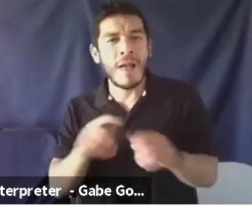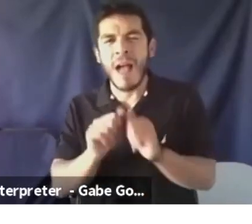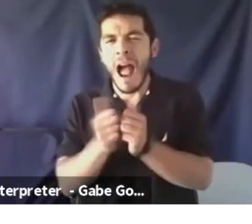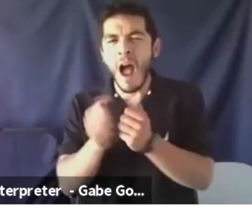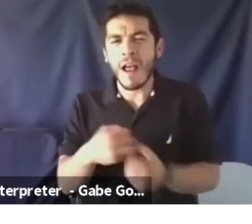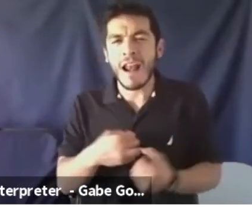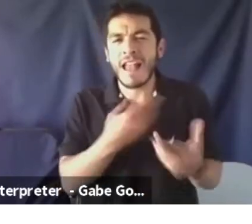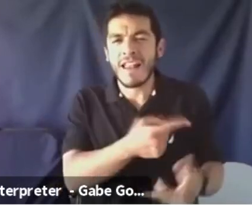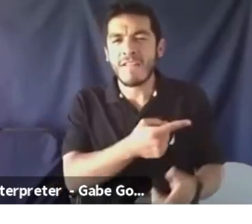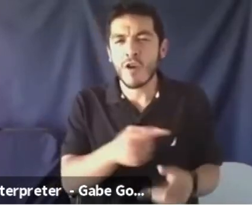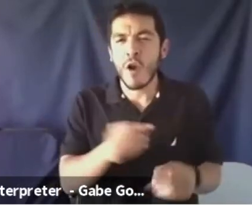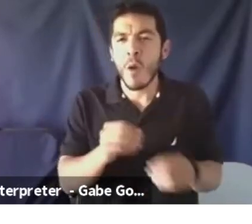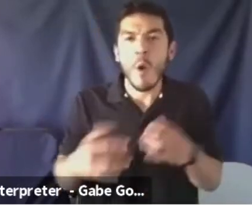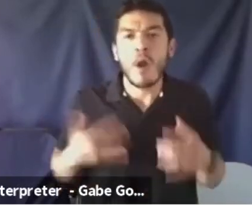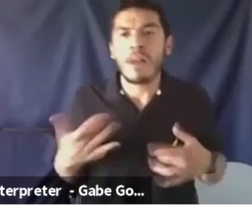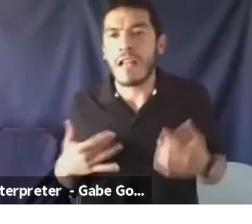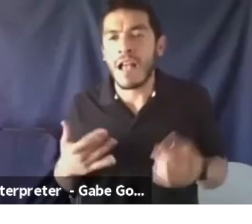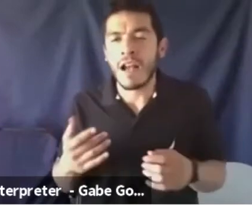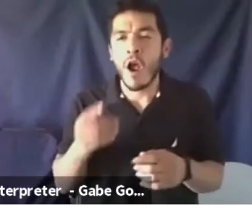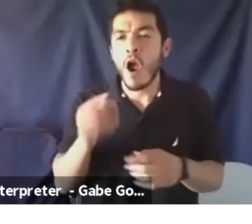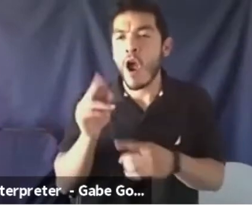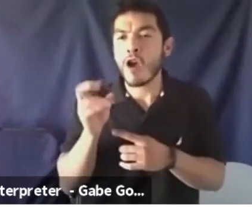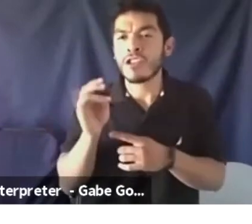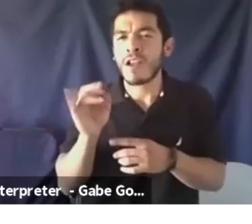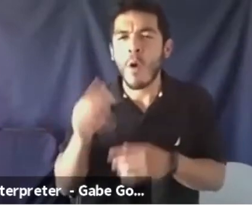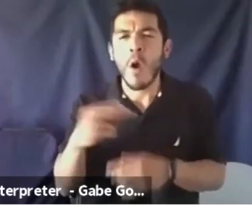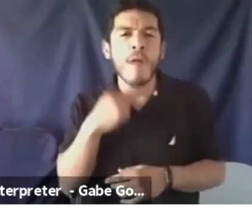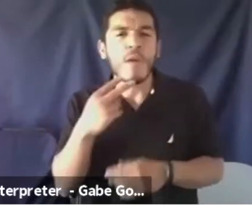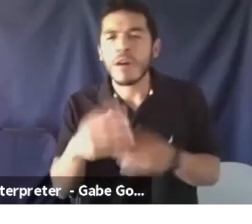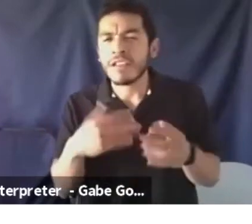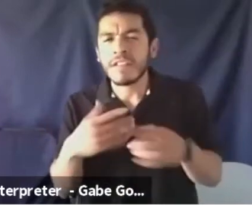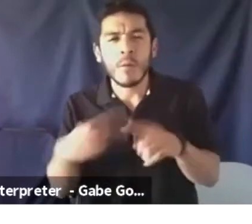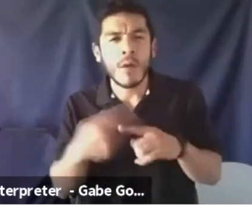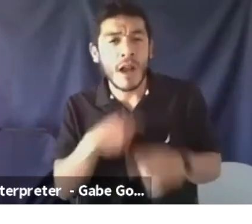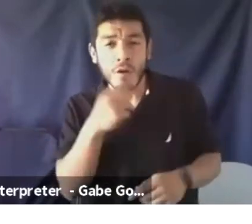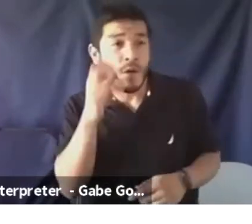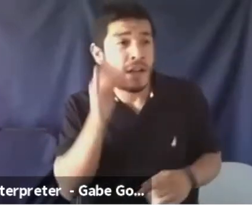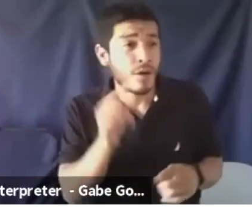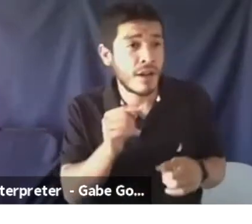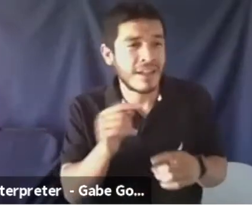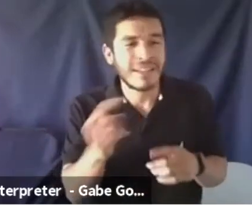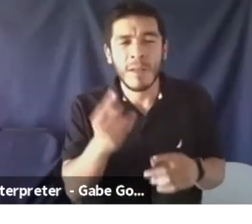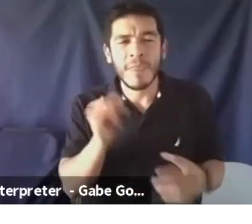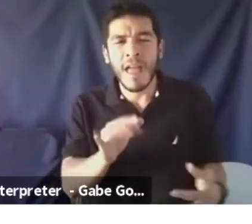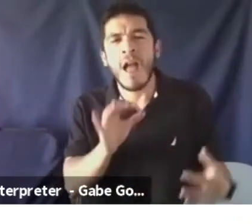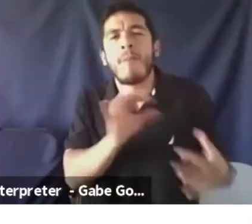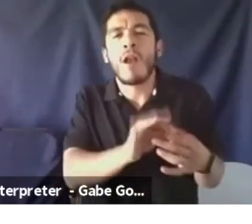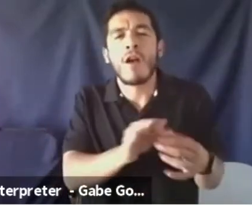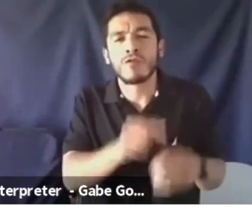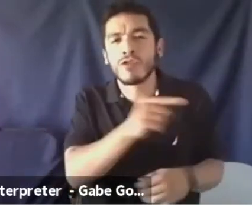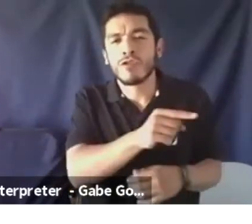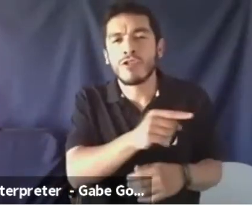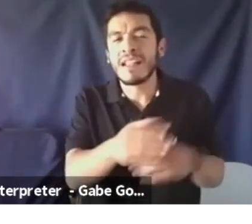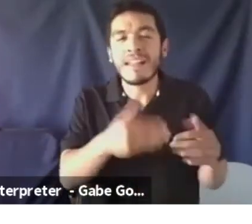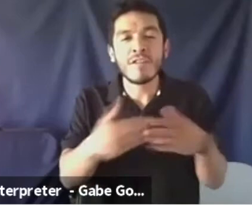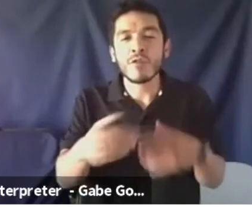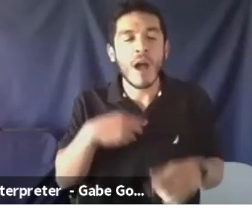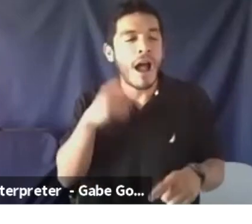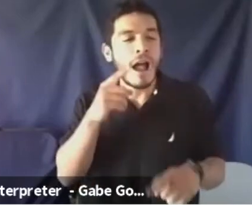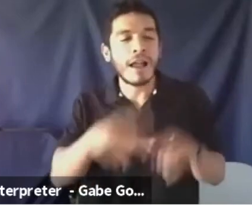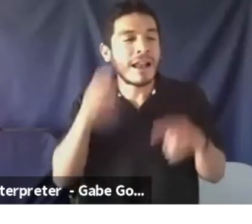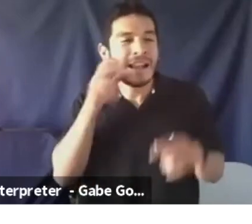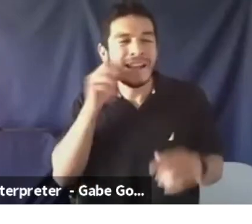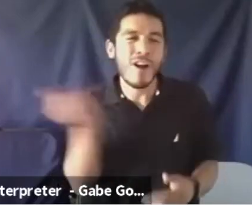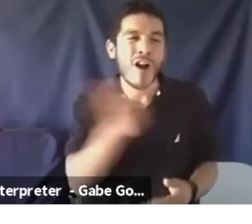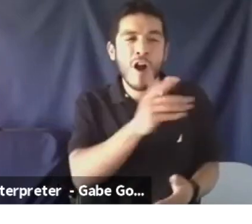or a voice even when we don't hear it, something that belongs to her, even if we don't get to hear all of the things that she writes